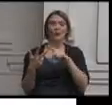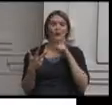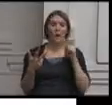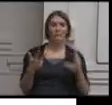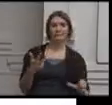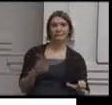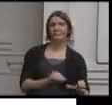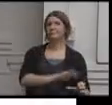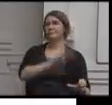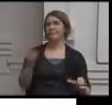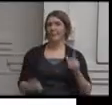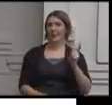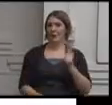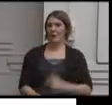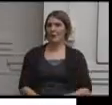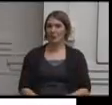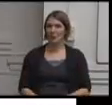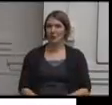hydrant.